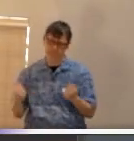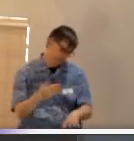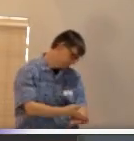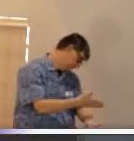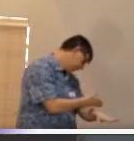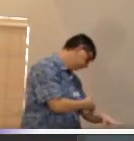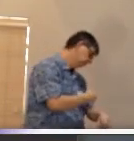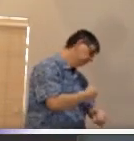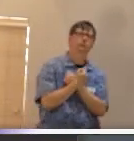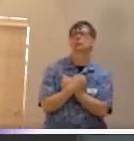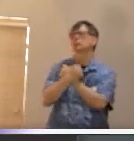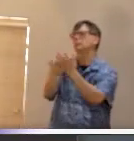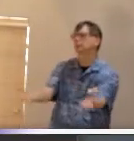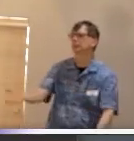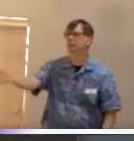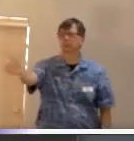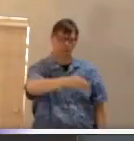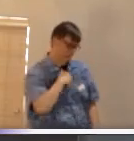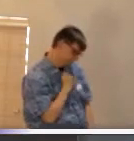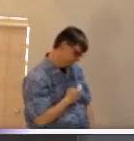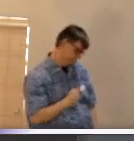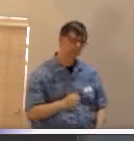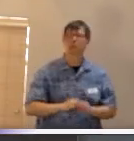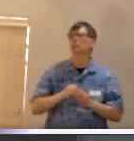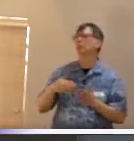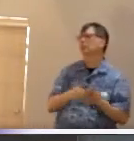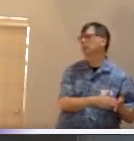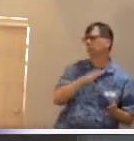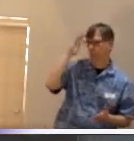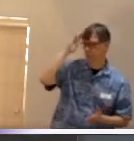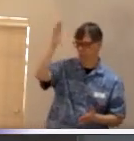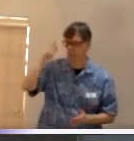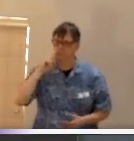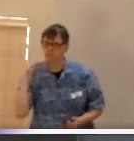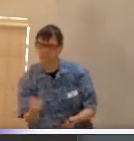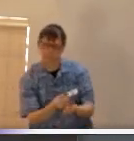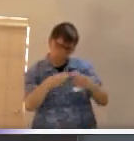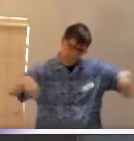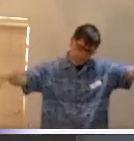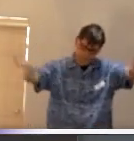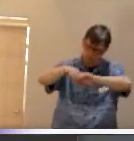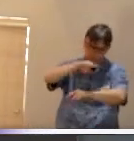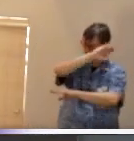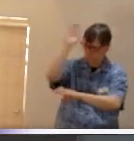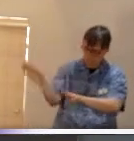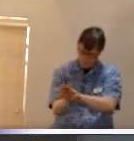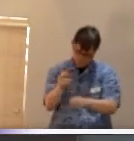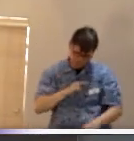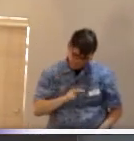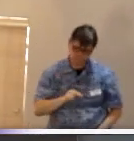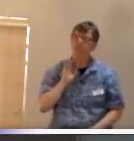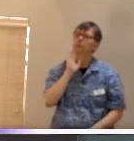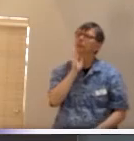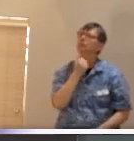and by releasing ourselves, we move forward to the life that we want. and we attract all that we desire because